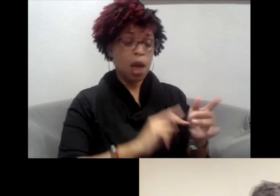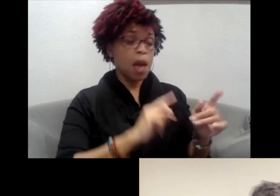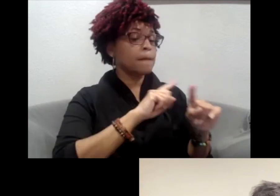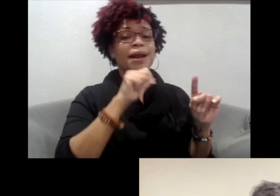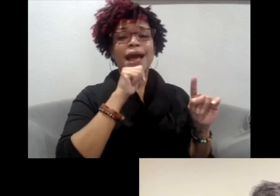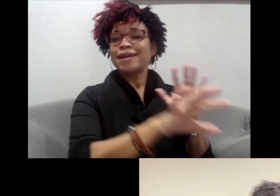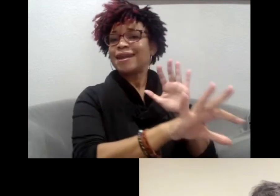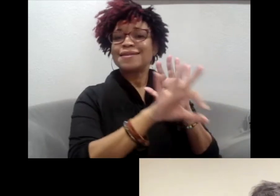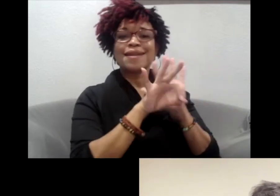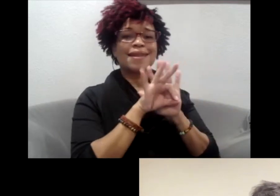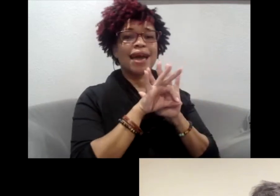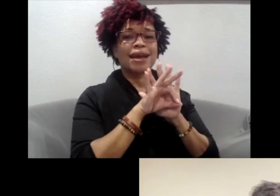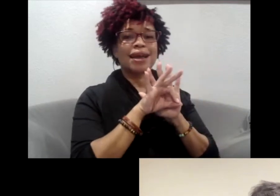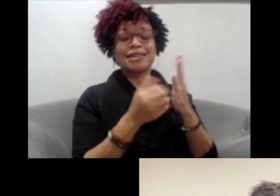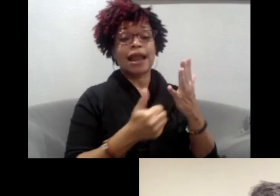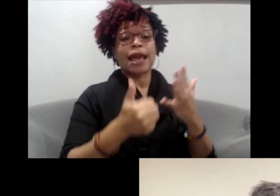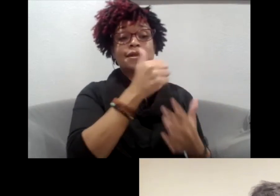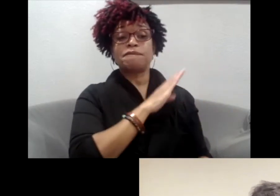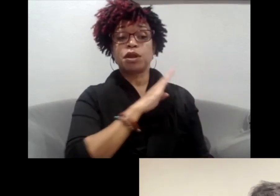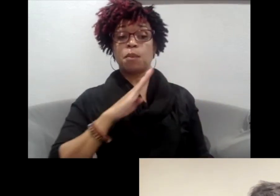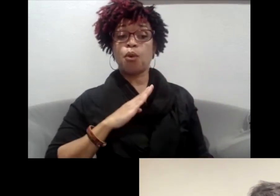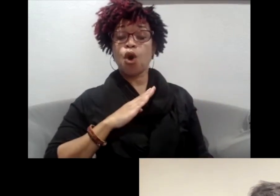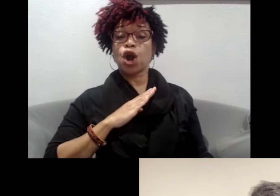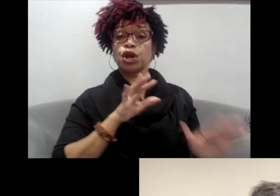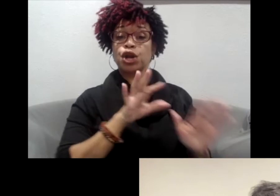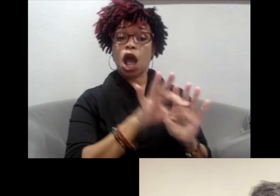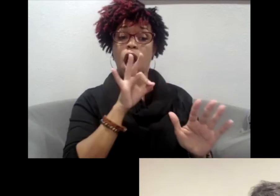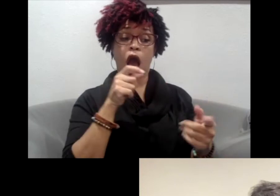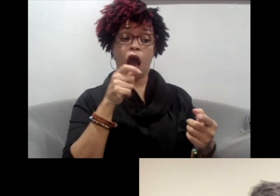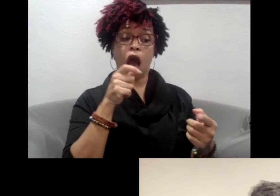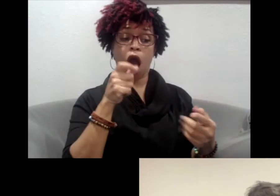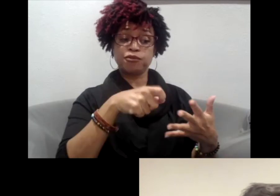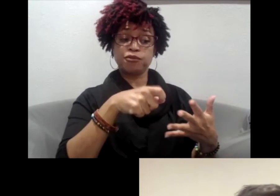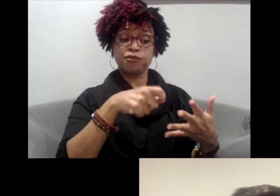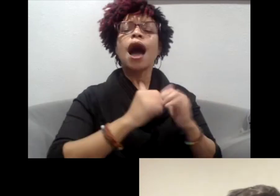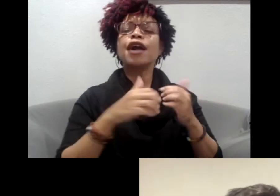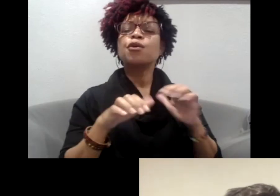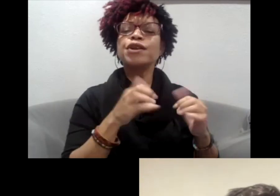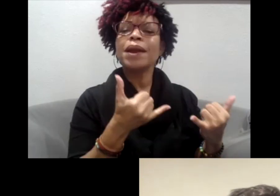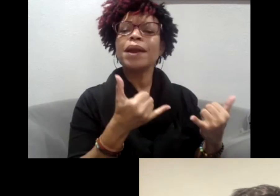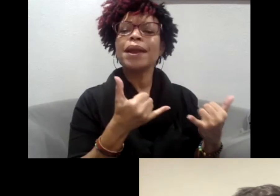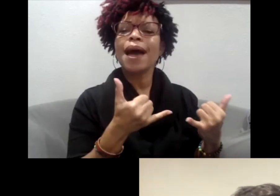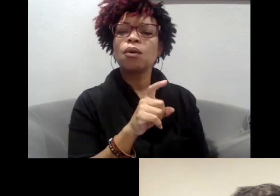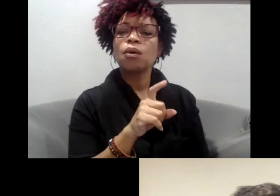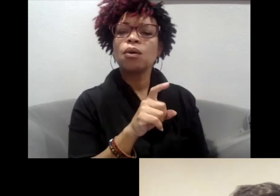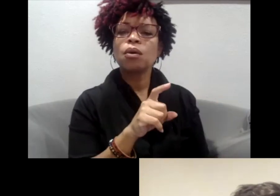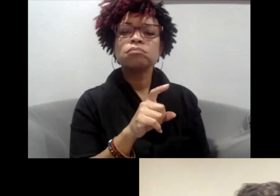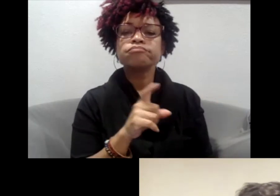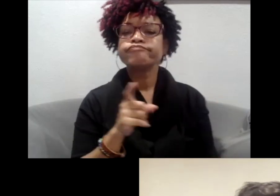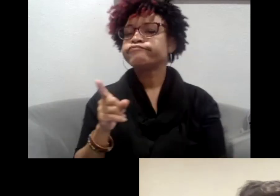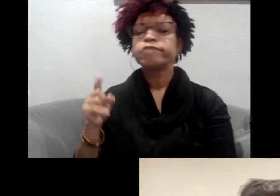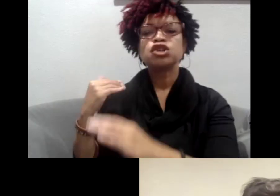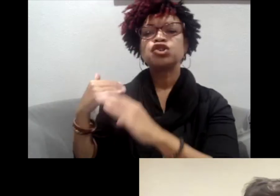executive board option and now wish to run, how do I go about running? All you'll want to do is just email